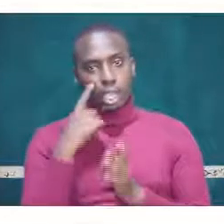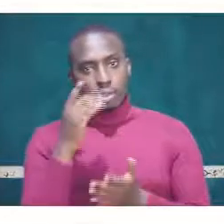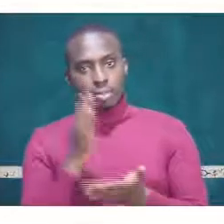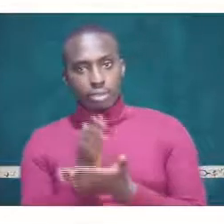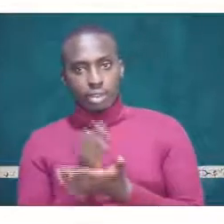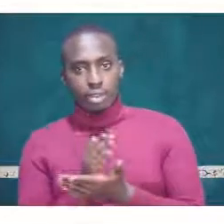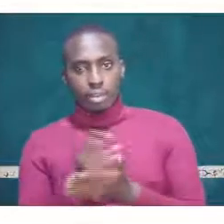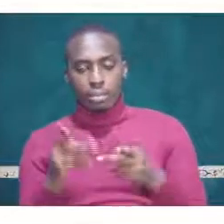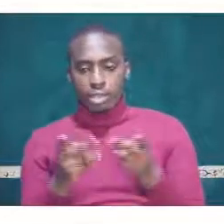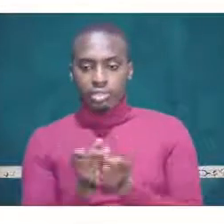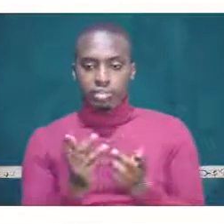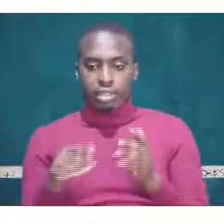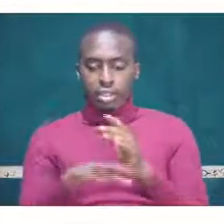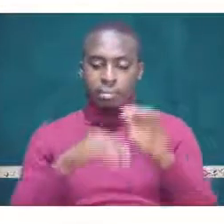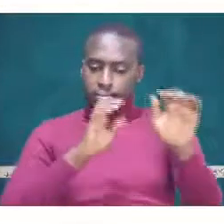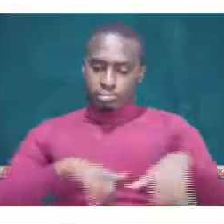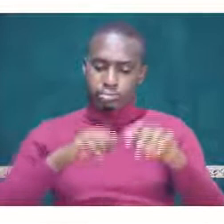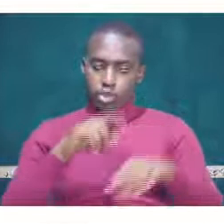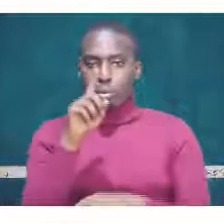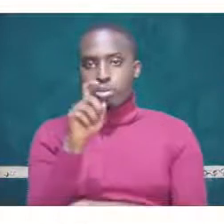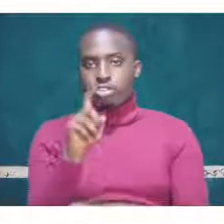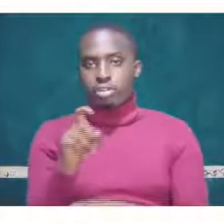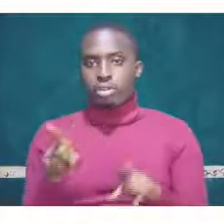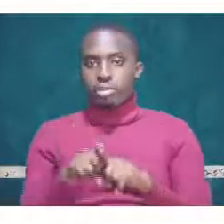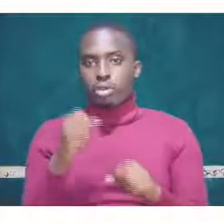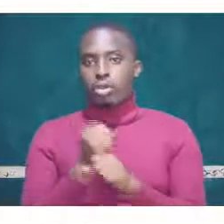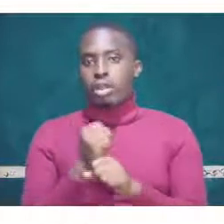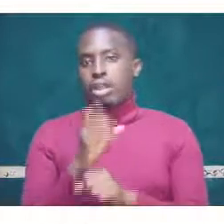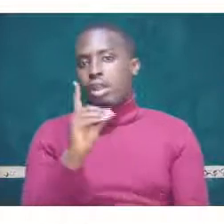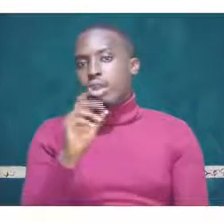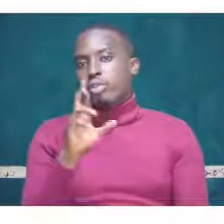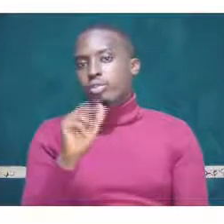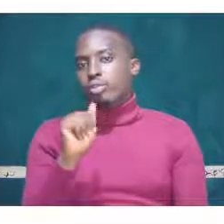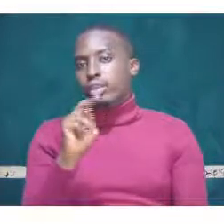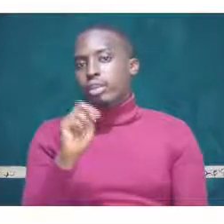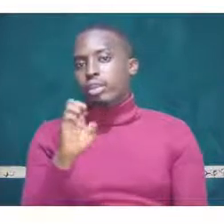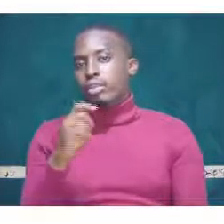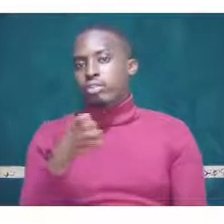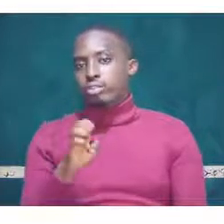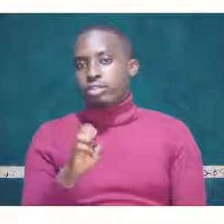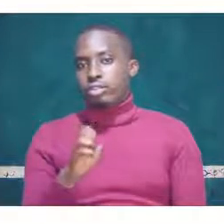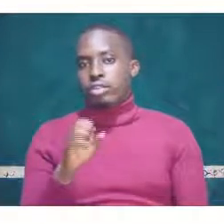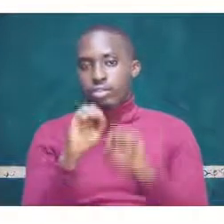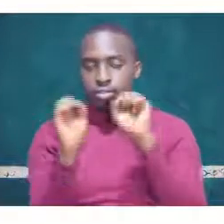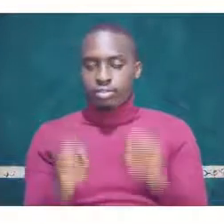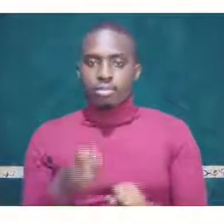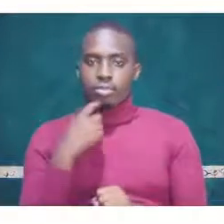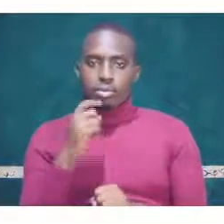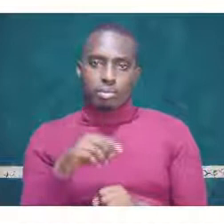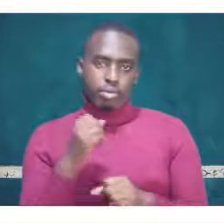in marsh areas where people are cultivating rice, they do what you call a drainage system. Water is not released in anyhow. The water has to be returned